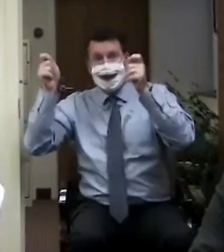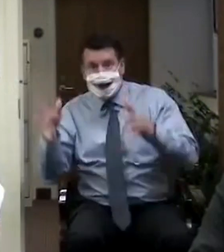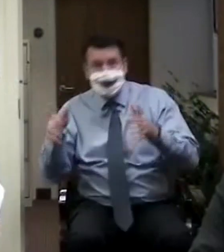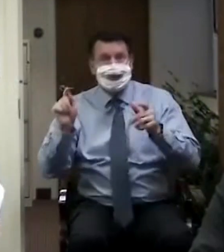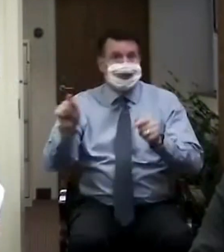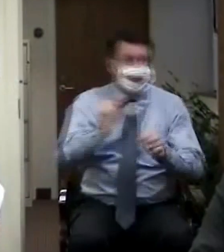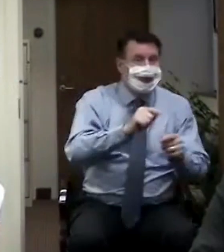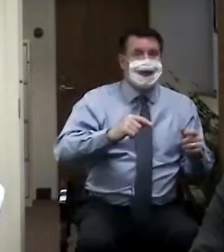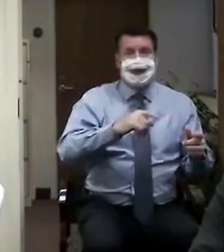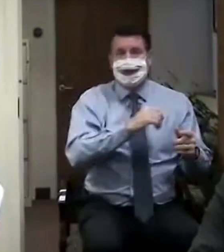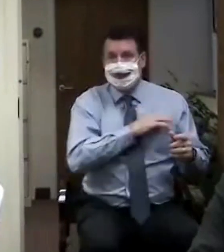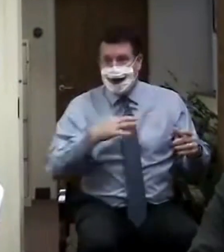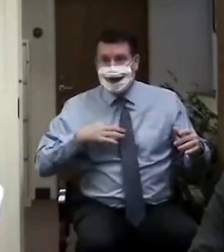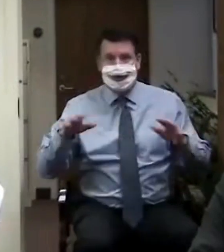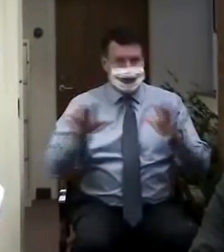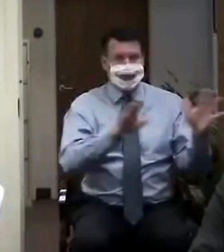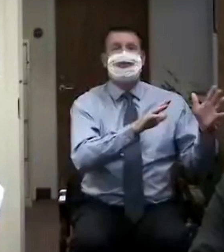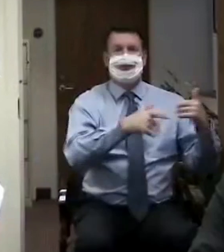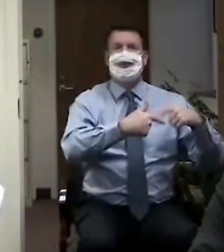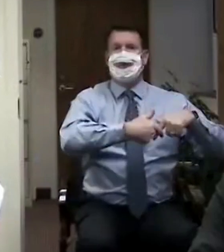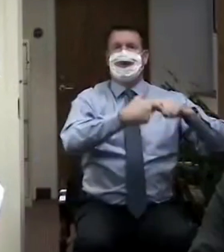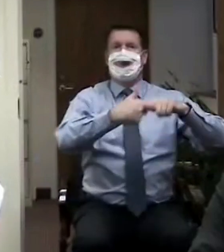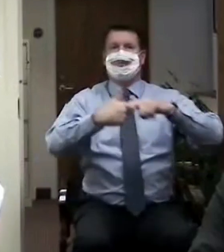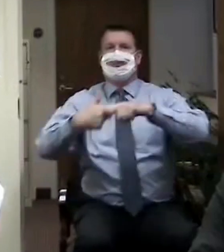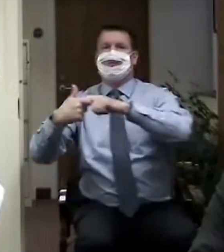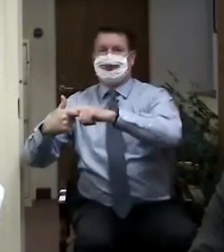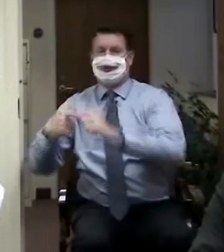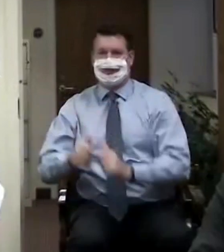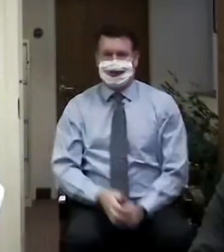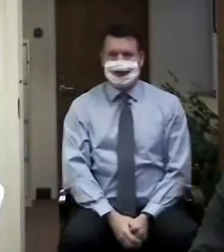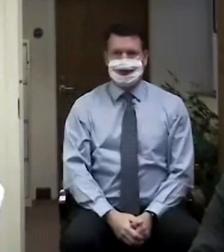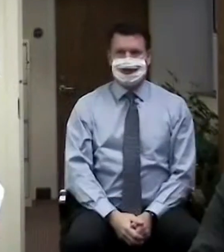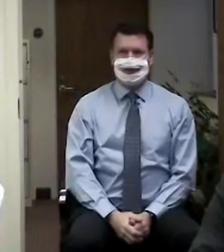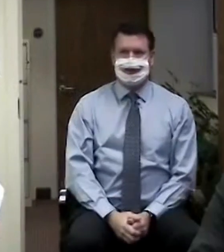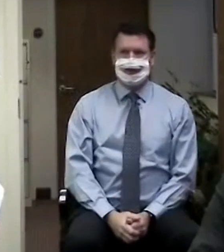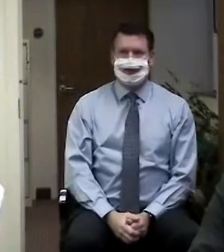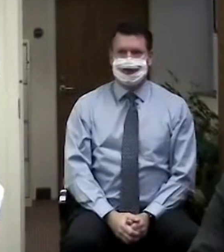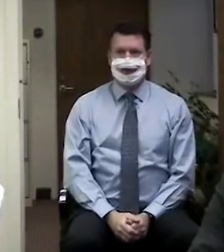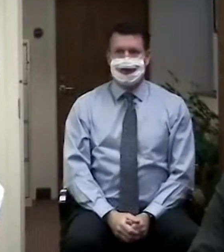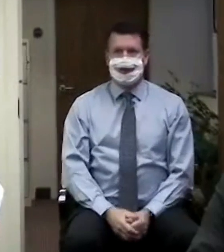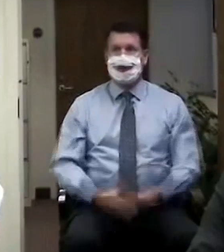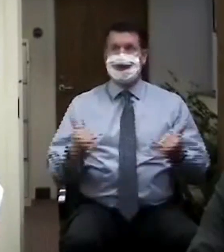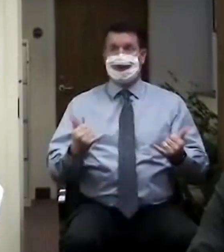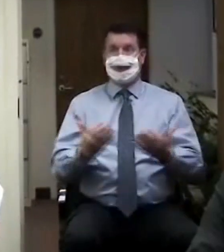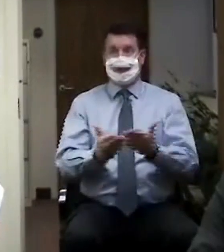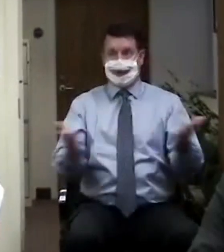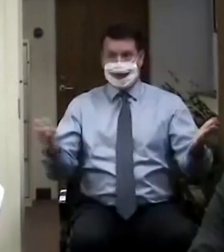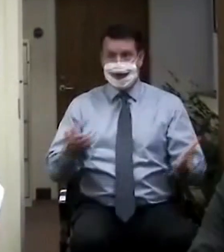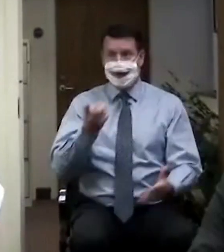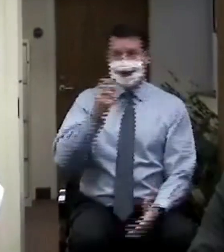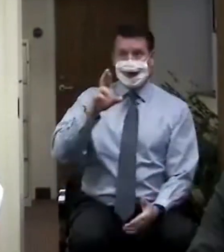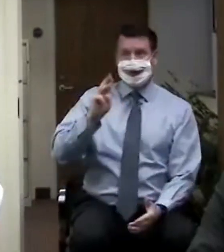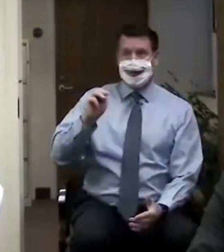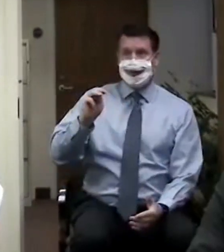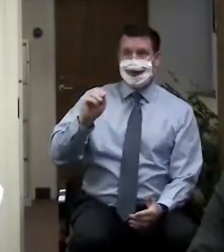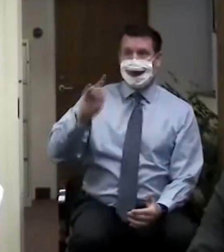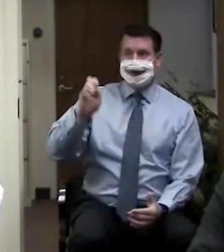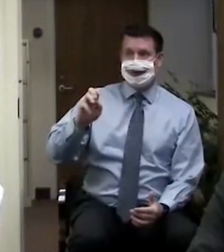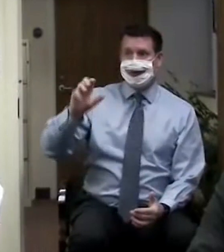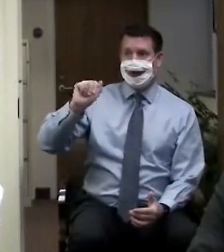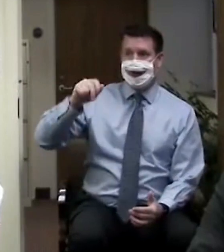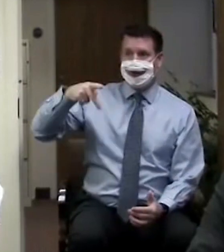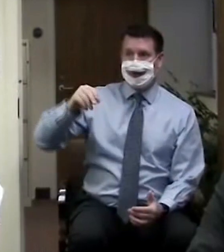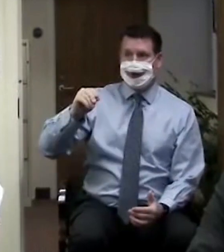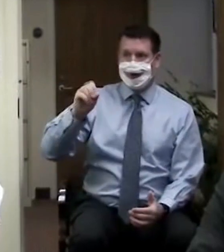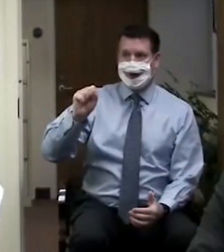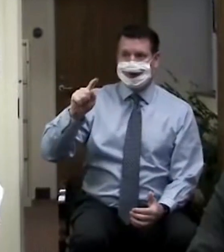Here to talk more about the furloughs are three medical center executives: Dr. Mike Apostolakis, our Chief Medical Officer, Adam